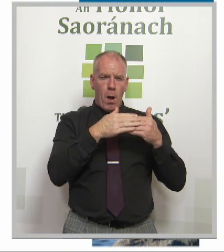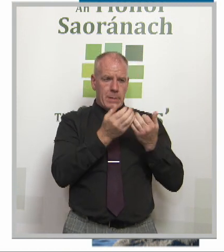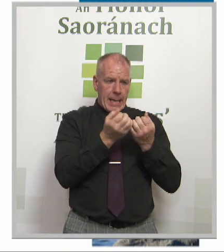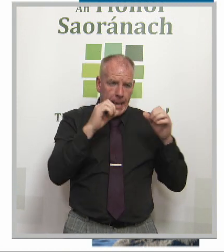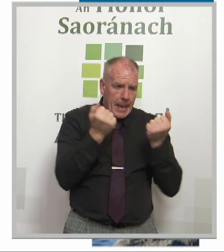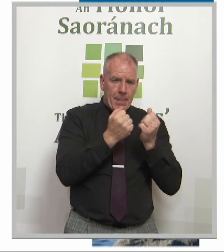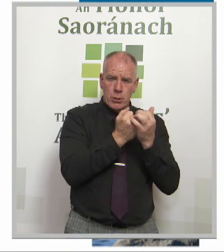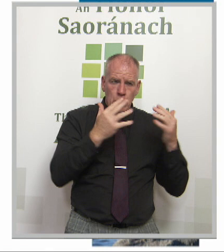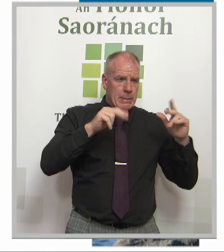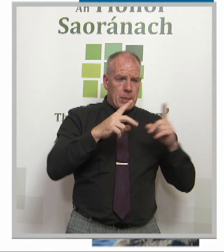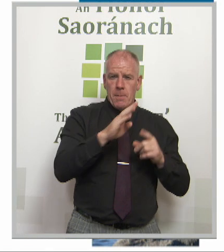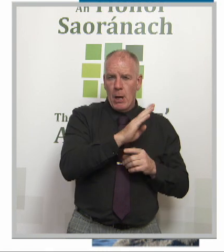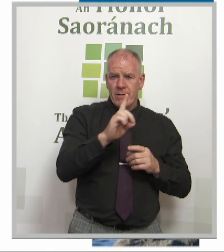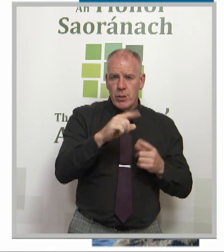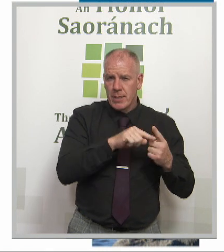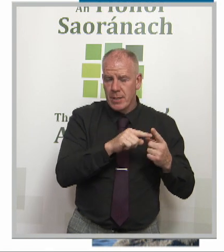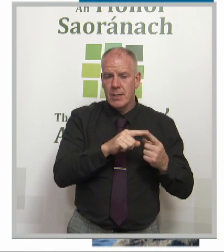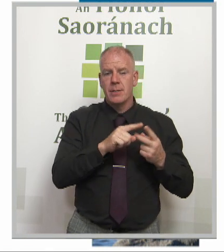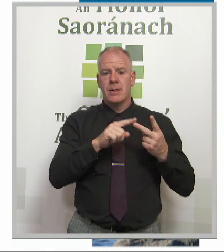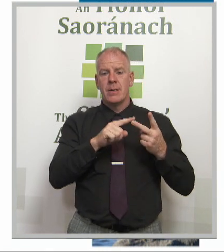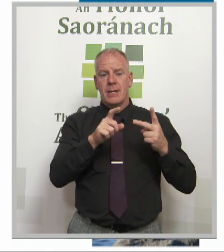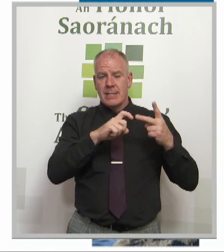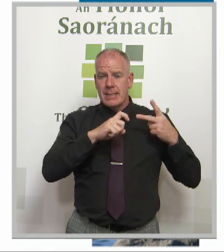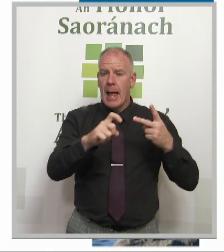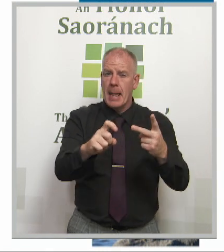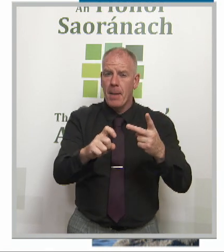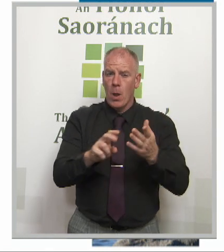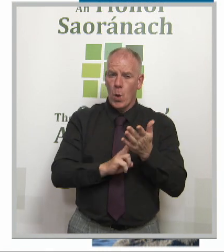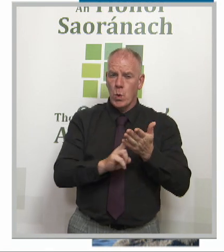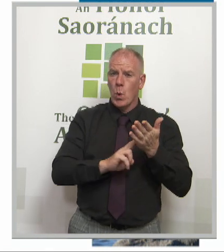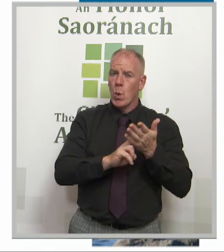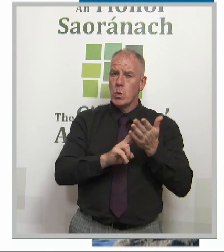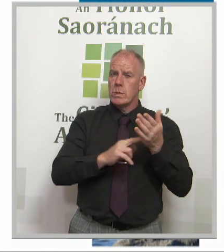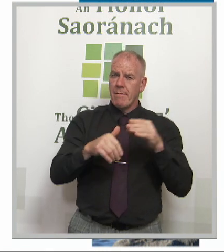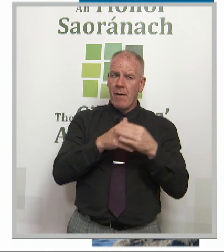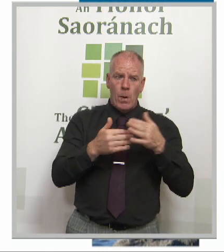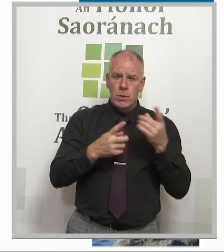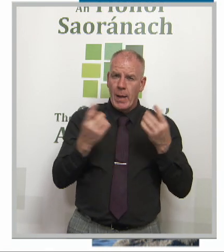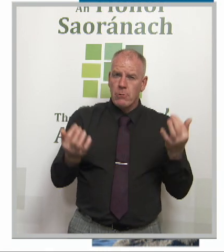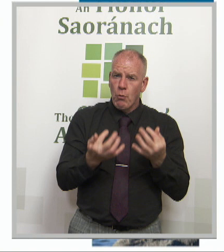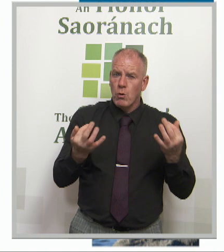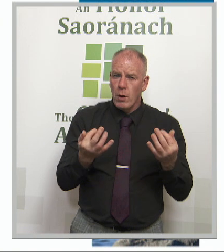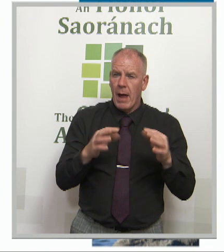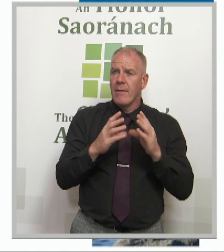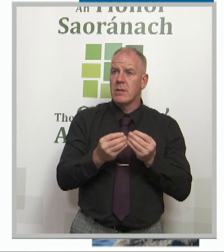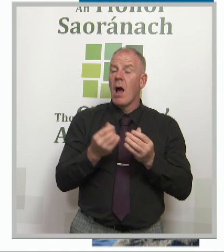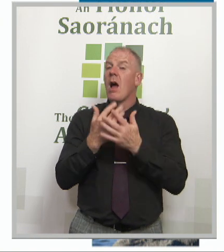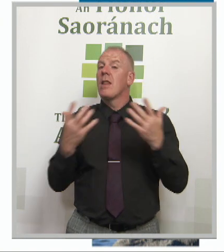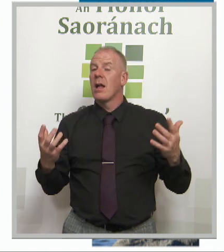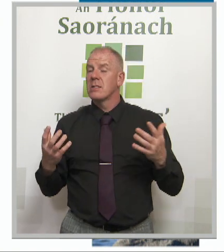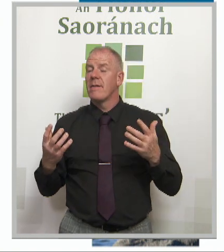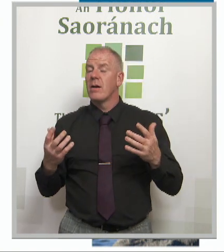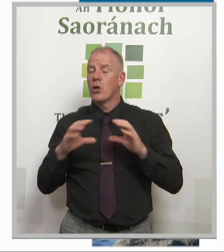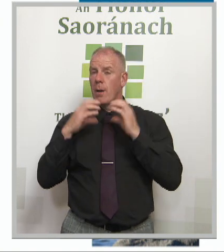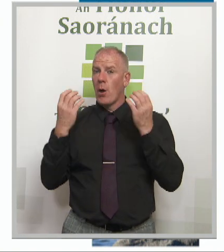components. It looks at the issue of sustainable use, because many communities, and we've had a lovely lunch on